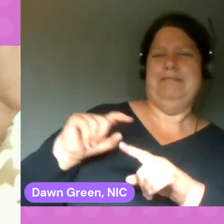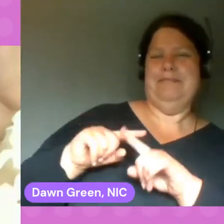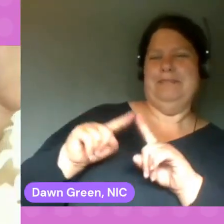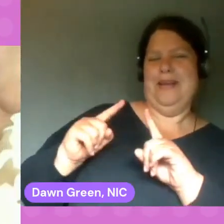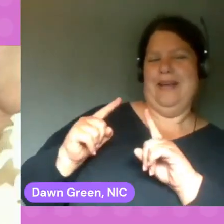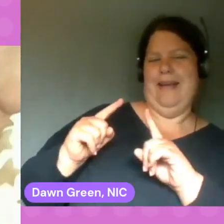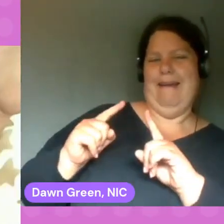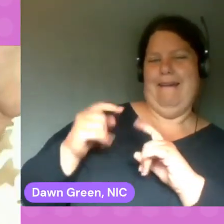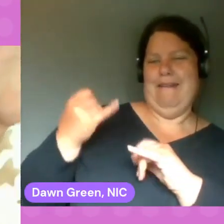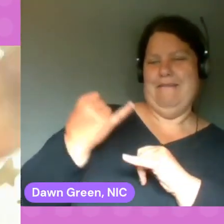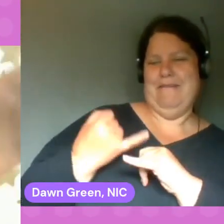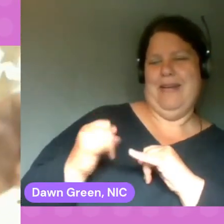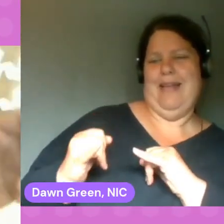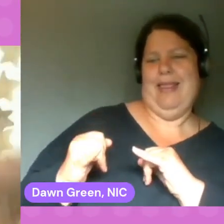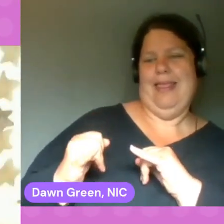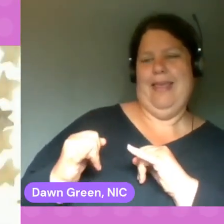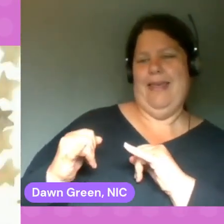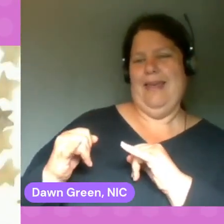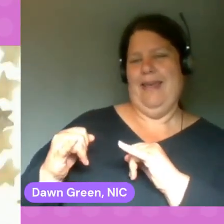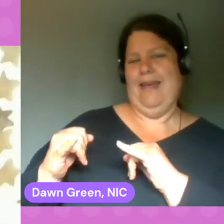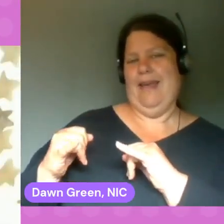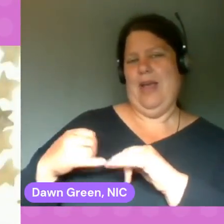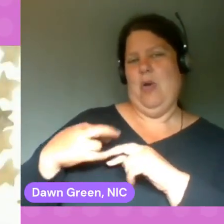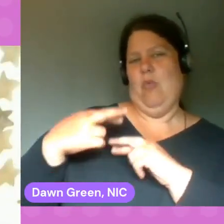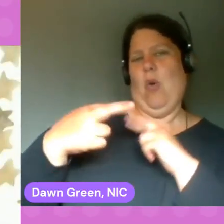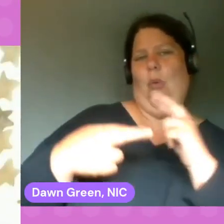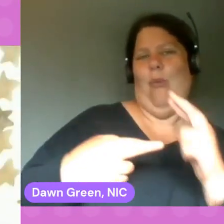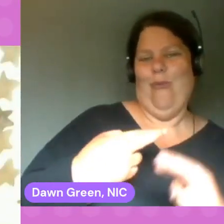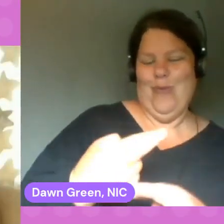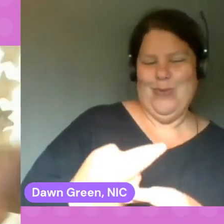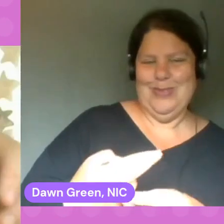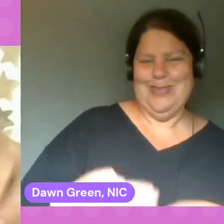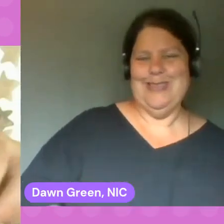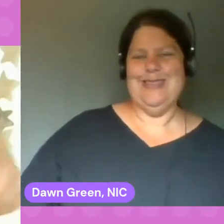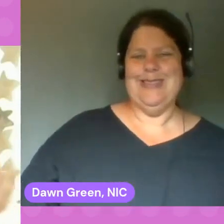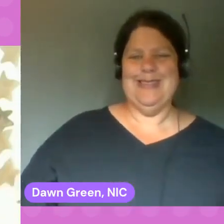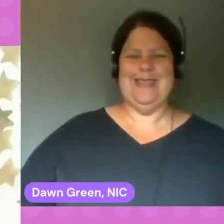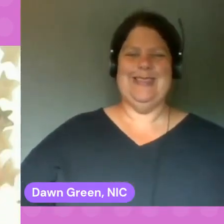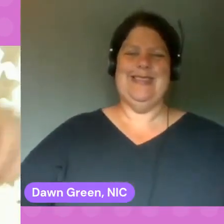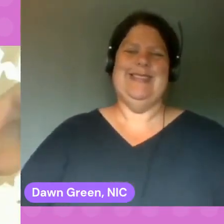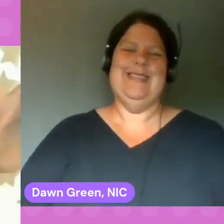makes its way over the hump.